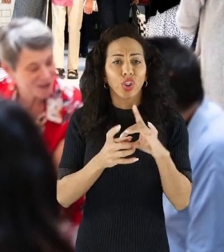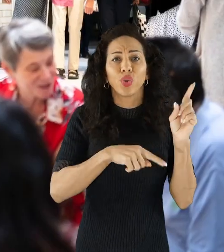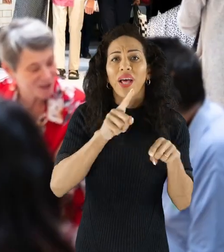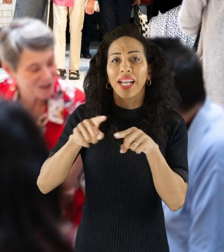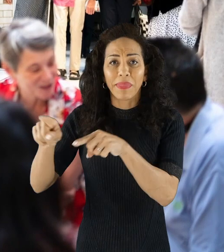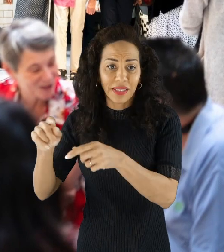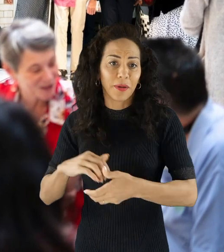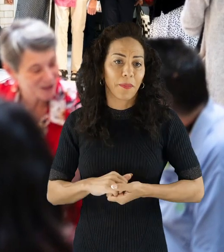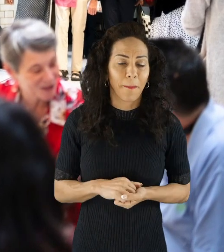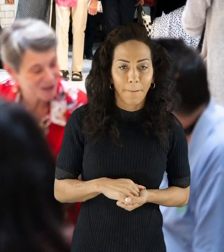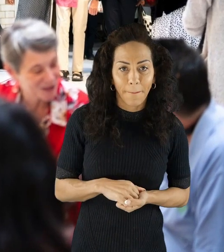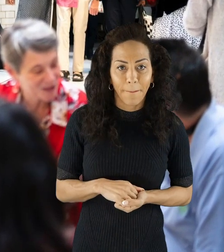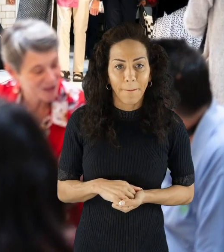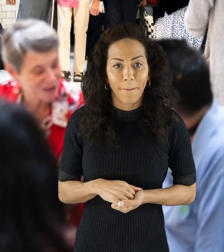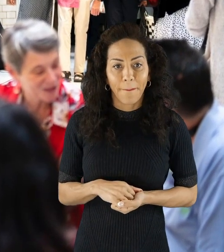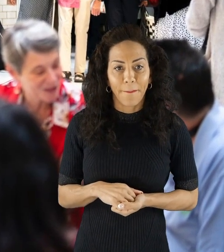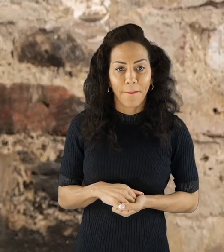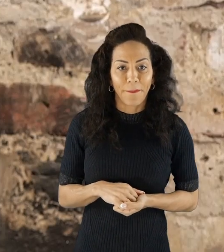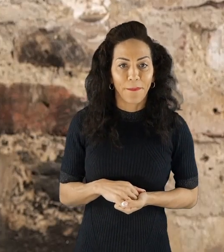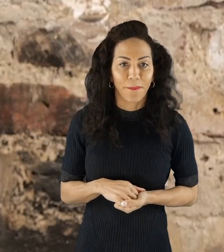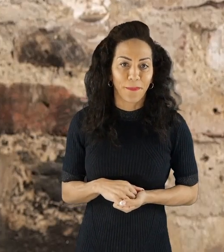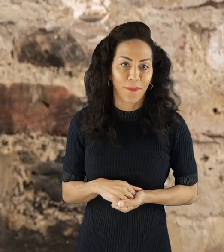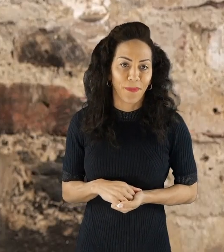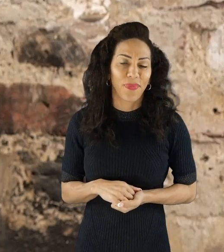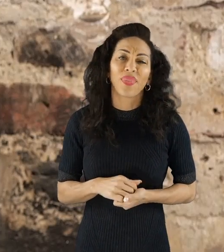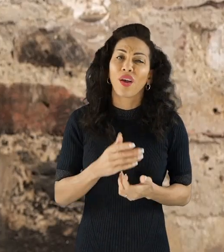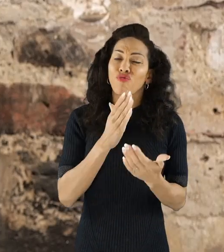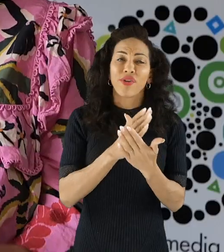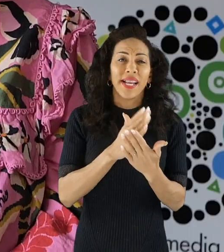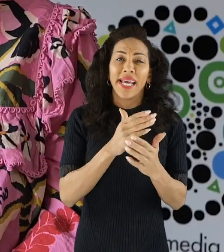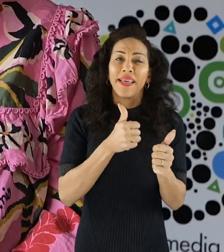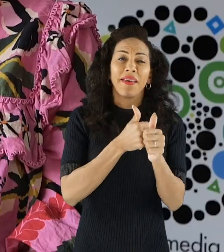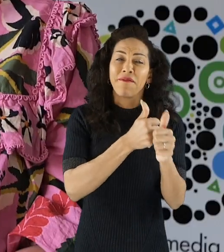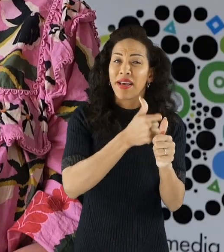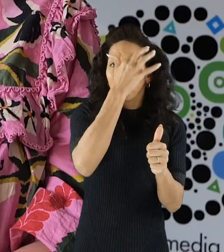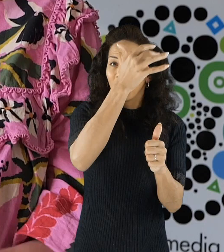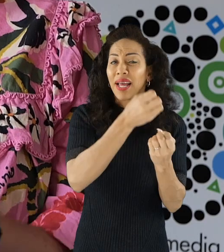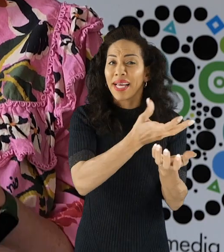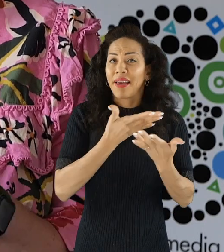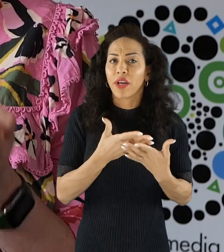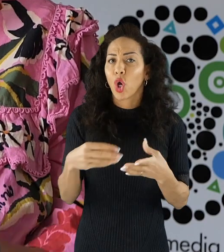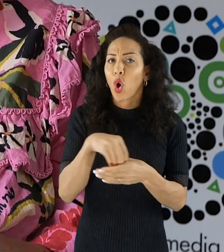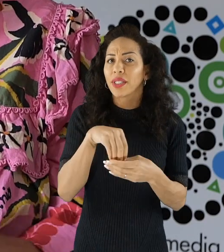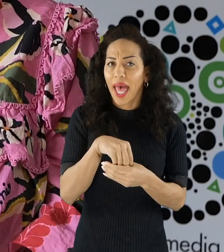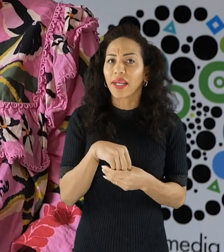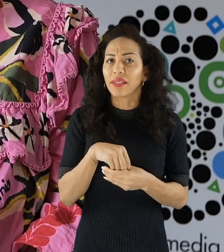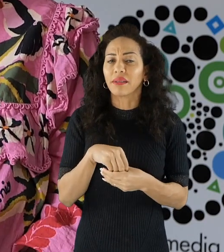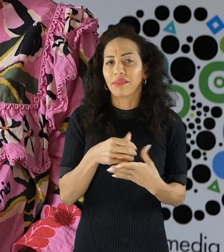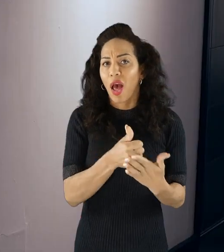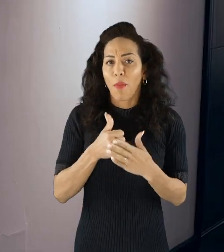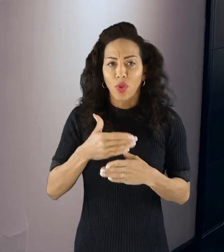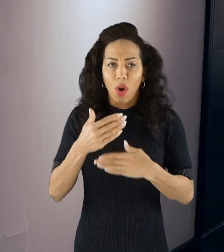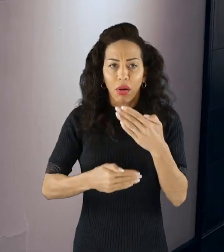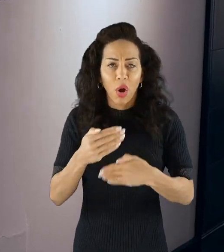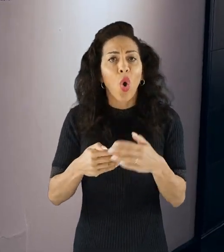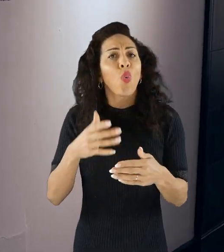of guidelines to give us a way to contextualise the work that we're doing. We want to continue getting those diverse perspectives,